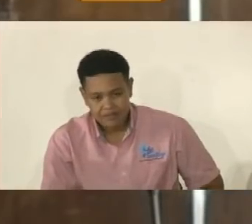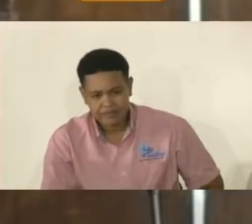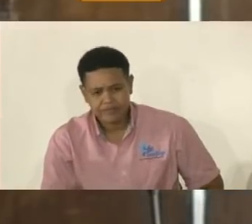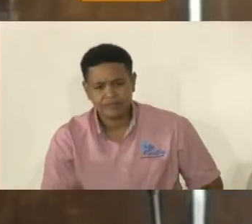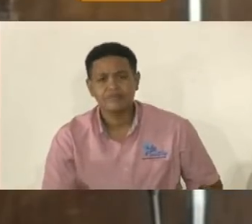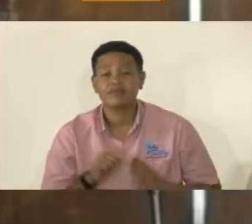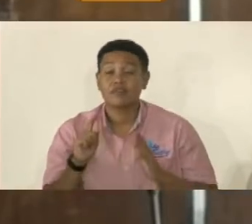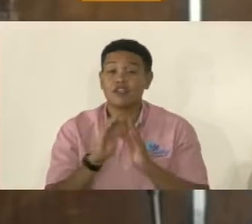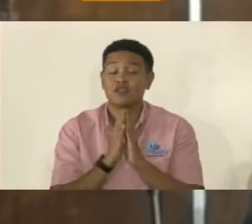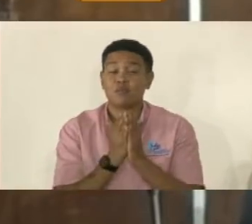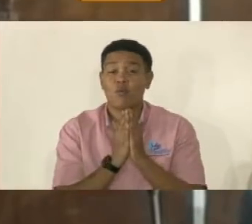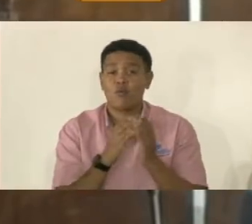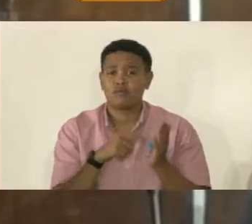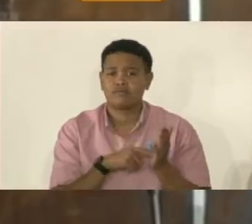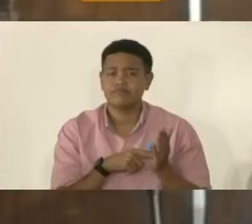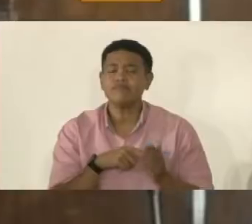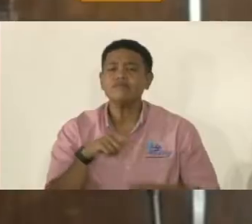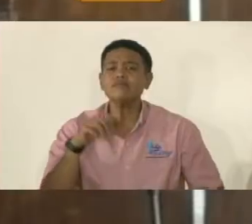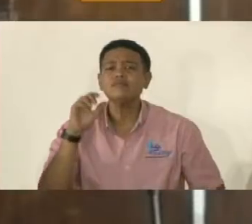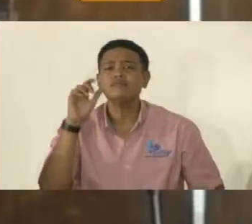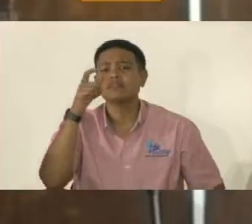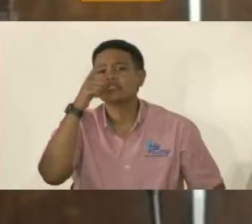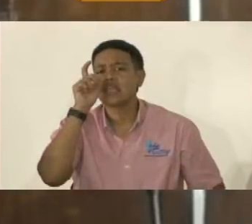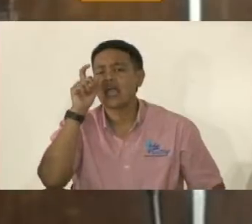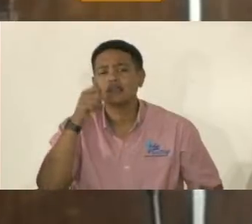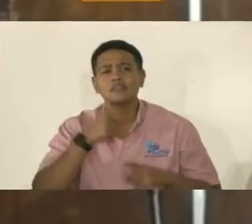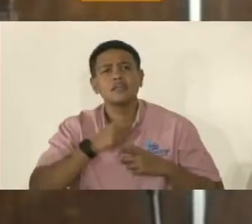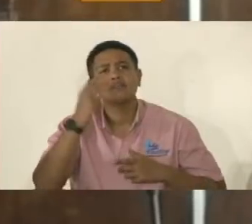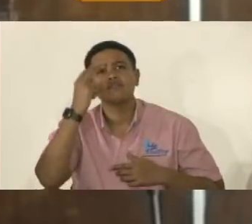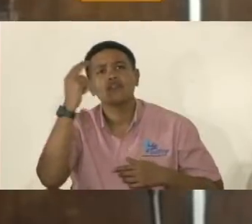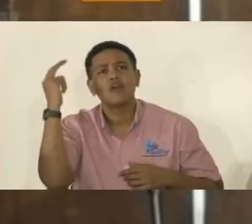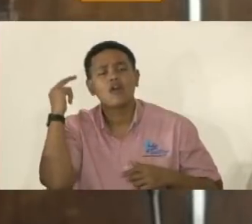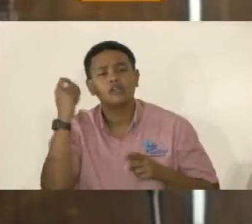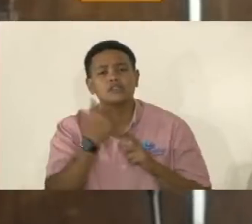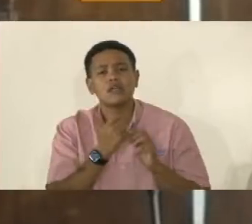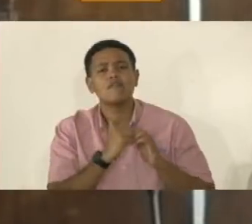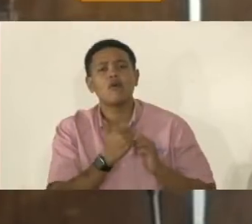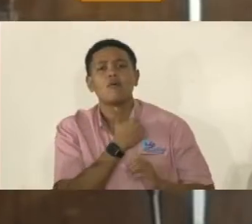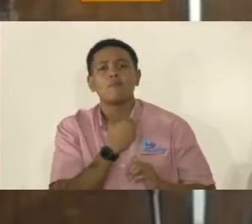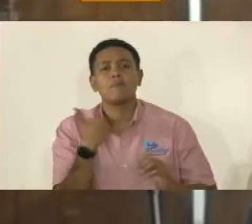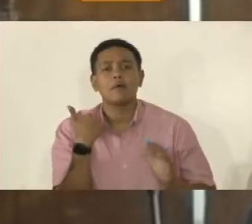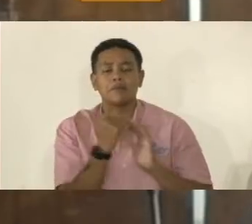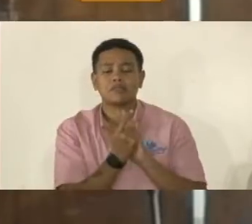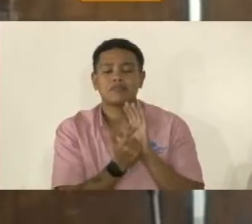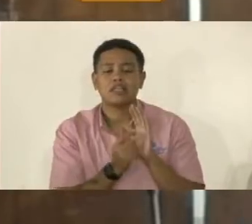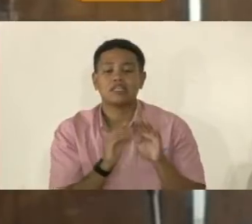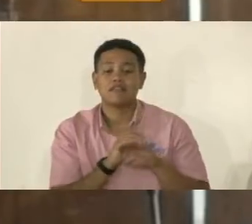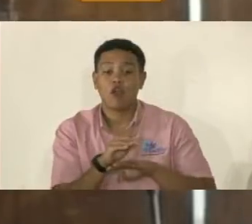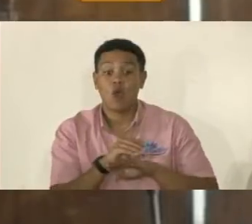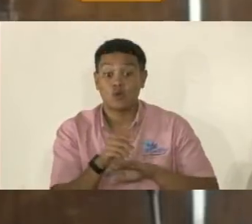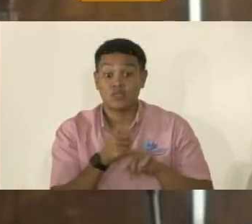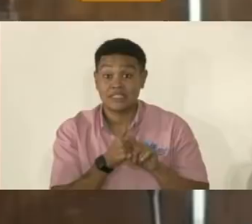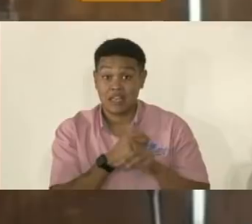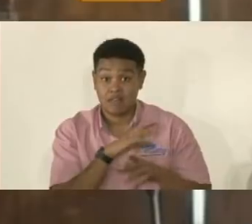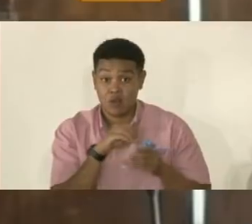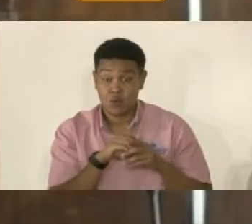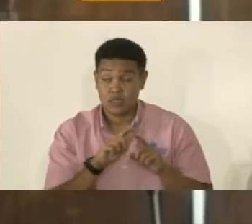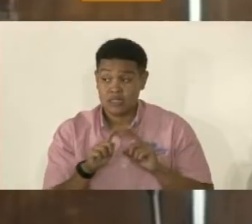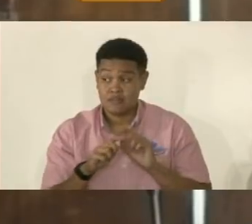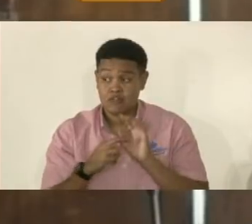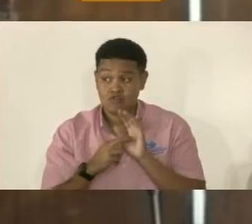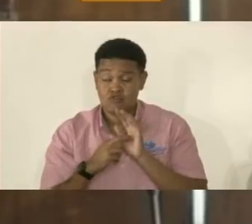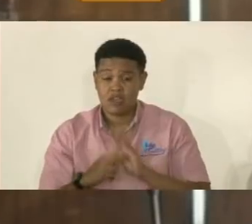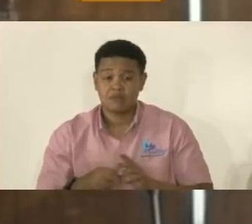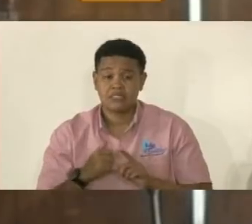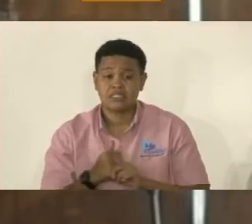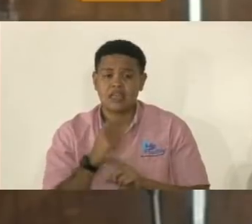In his autobiography, Mr. Siaga recalled how members of the Legislative Council including representatives